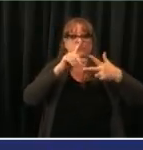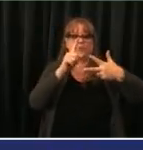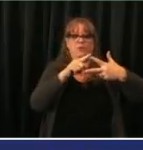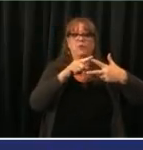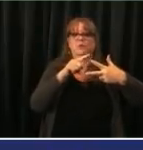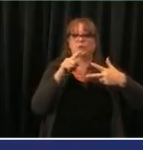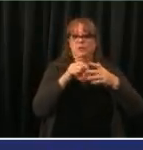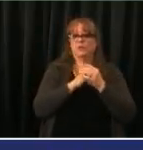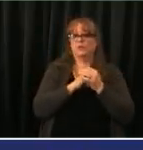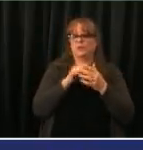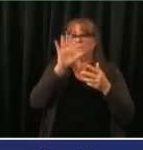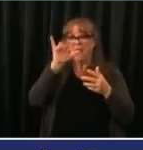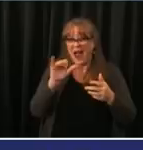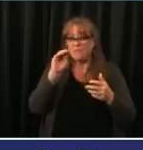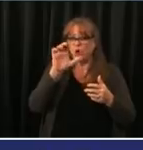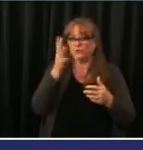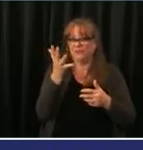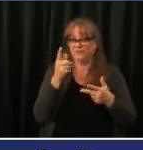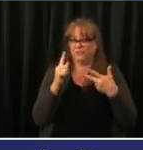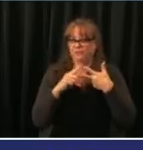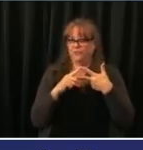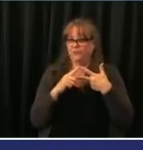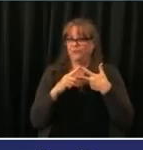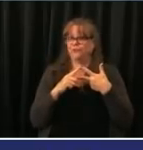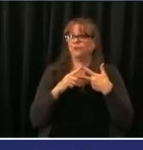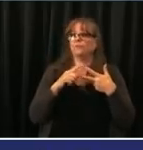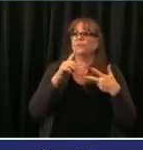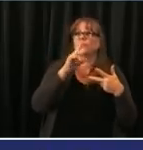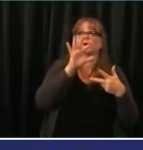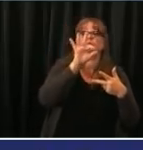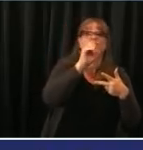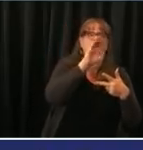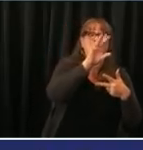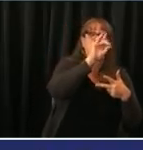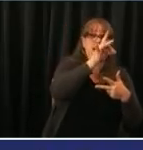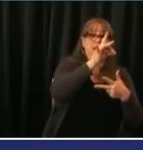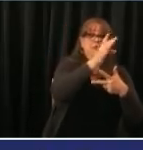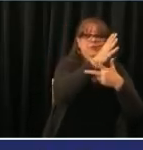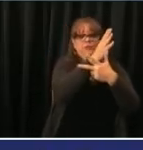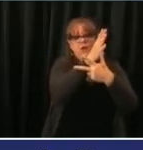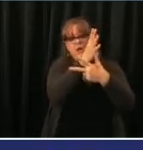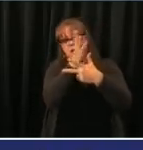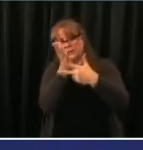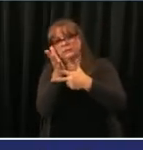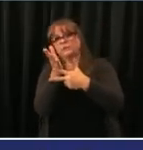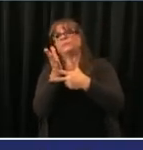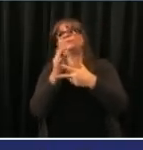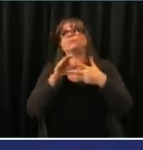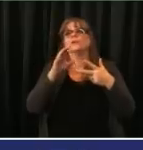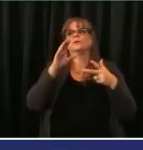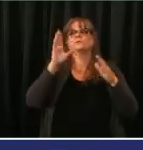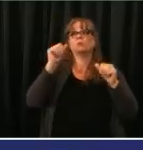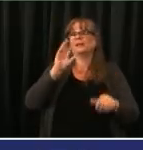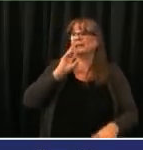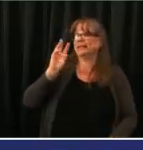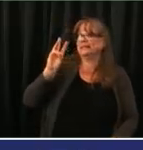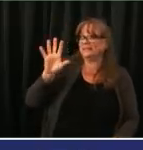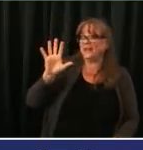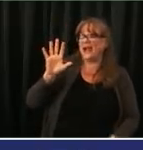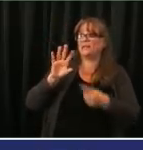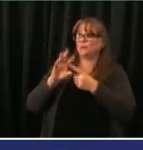And so we will begin on February 8th, and our 65 to 69-year-olds and our educators will be included